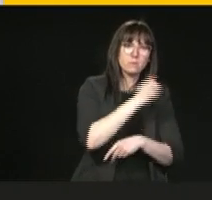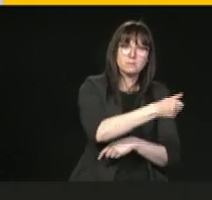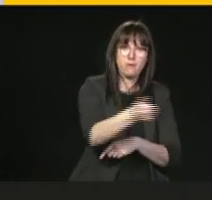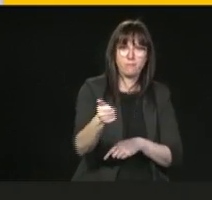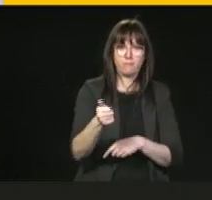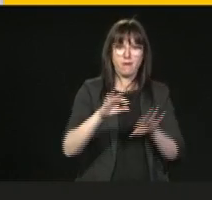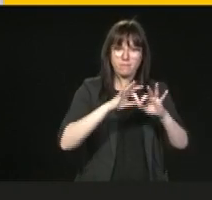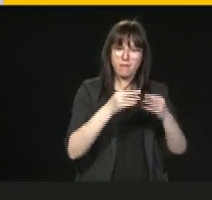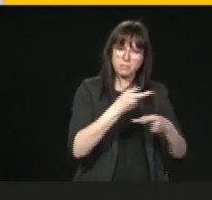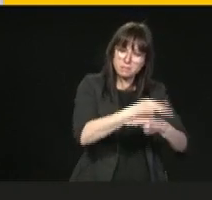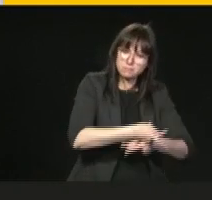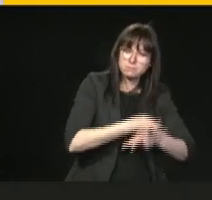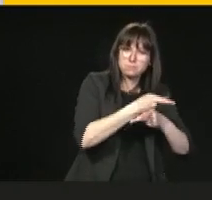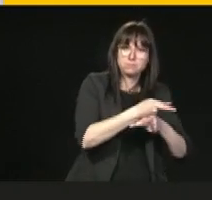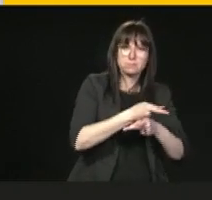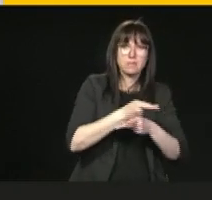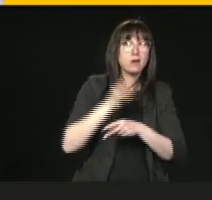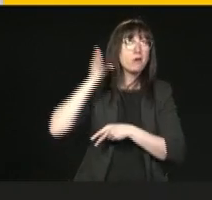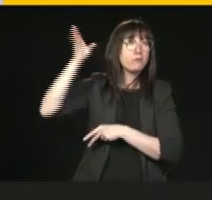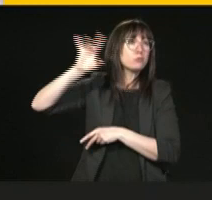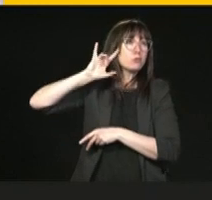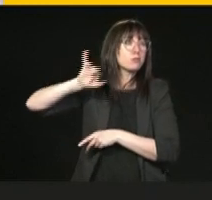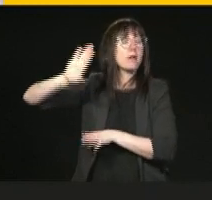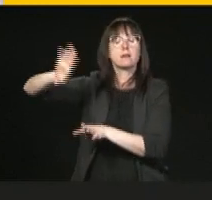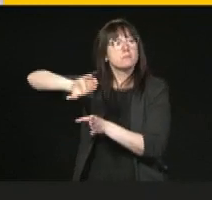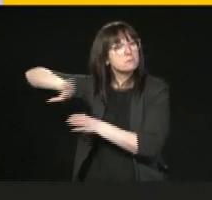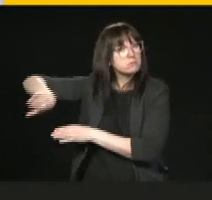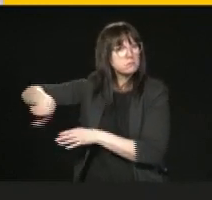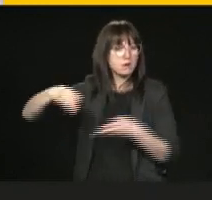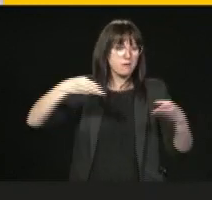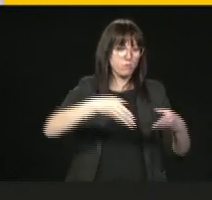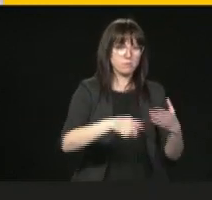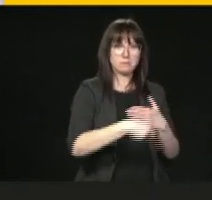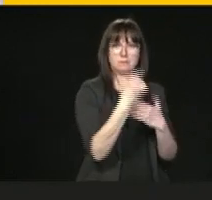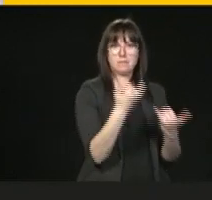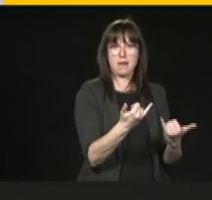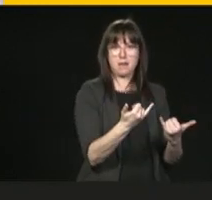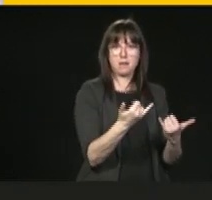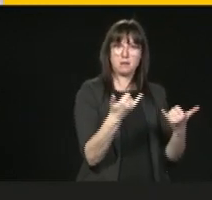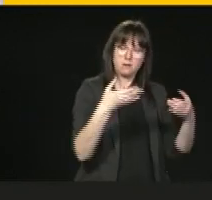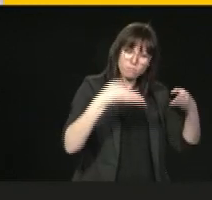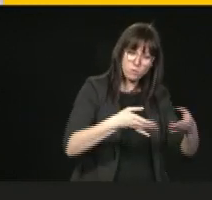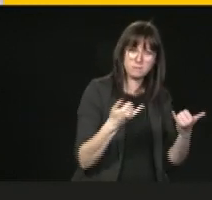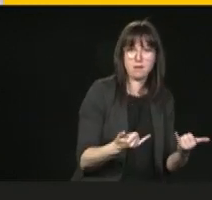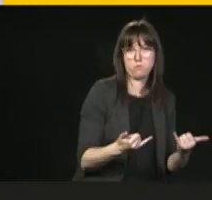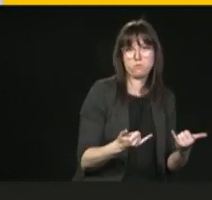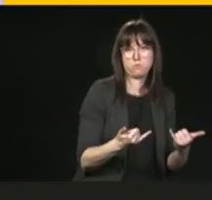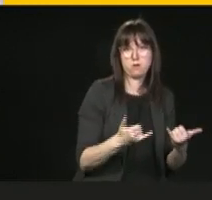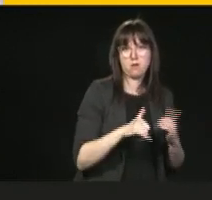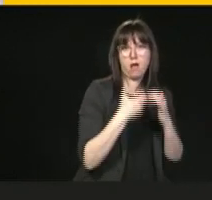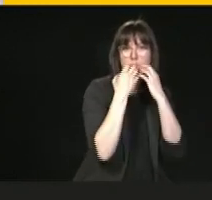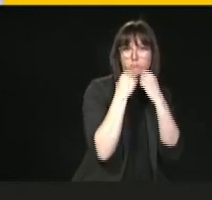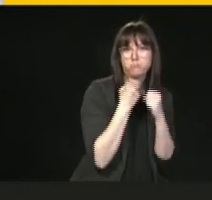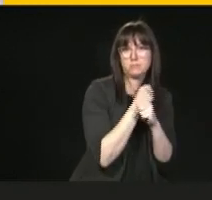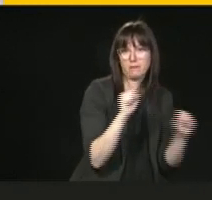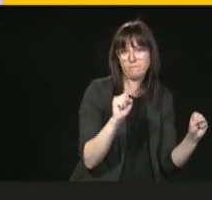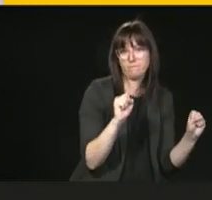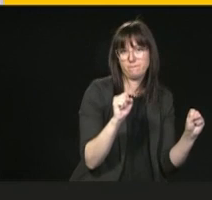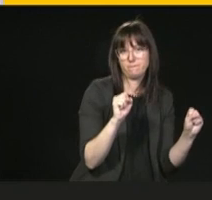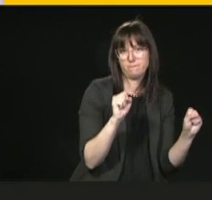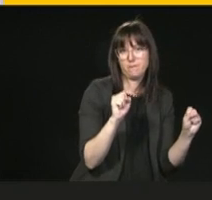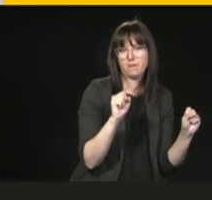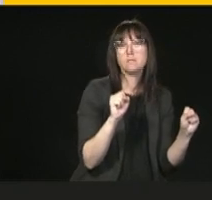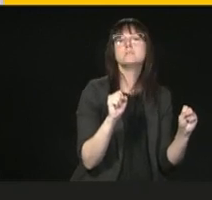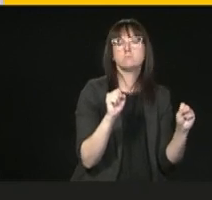families and not worrying about what the future will bring. There's plenty of worry for right now in terms of keeping safe. That's why we